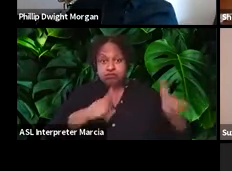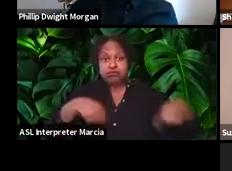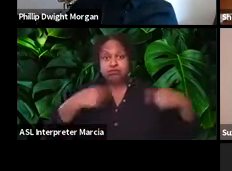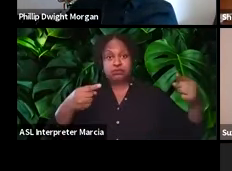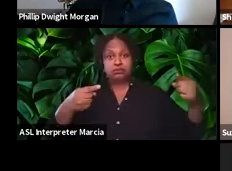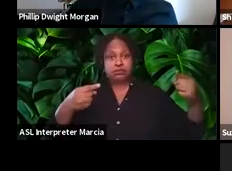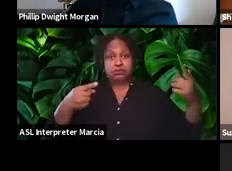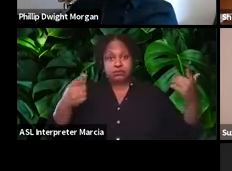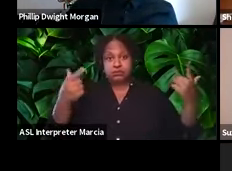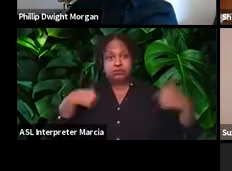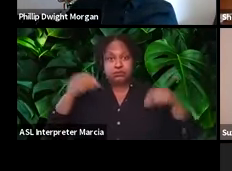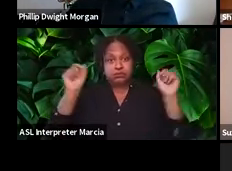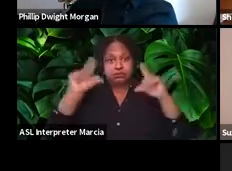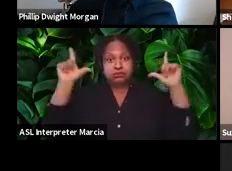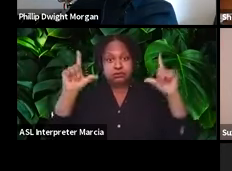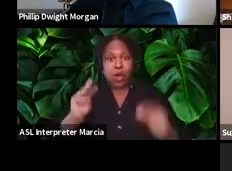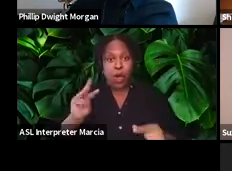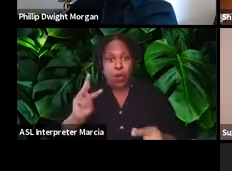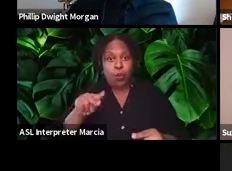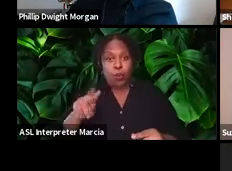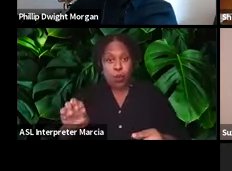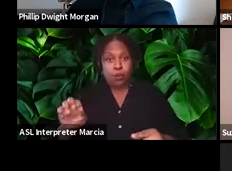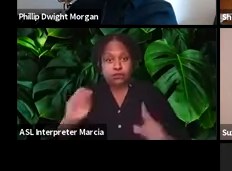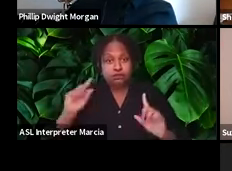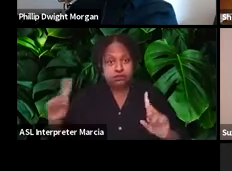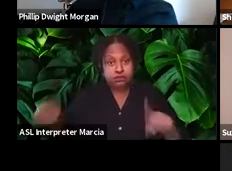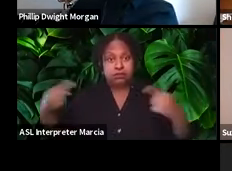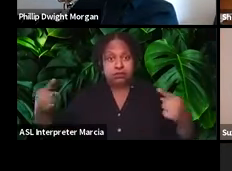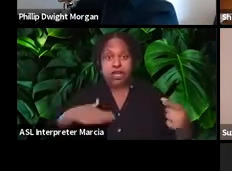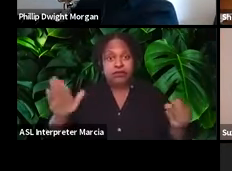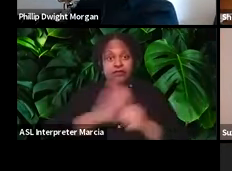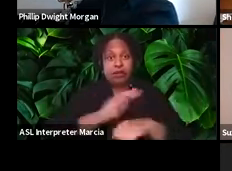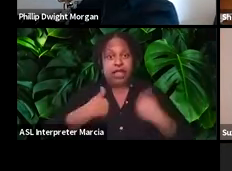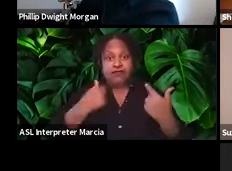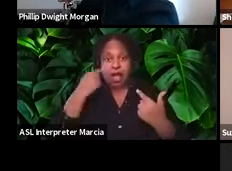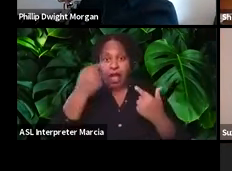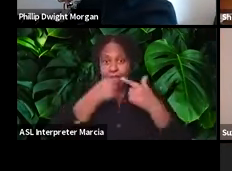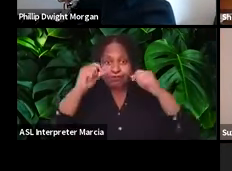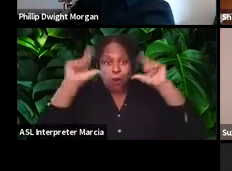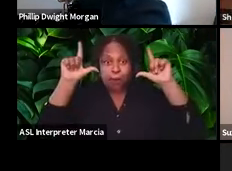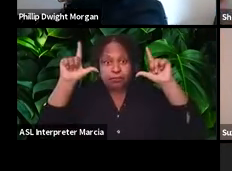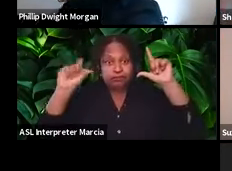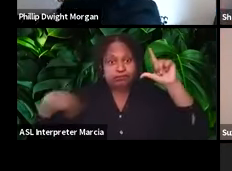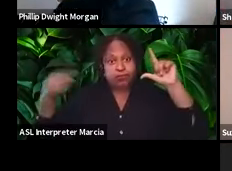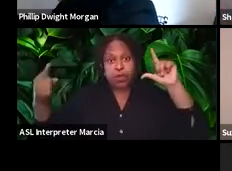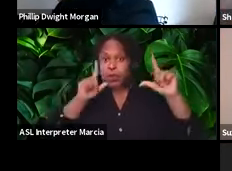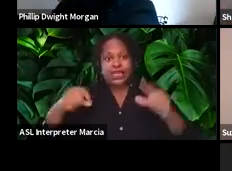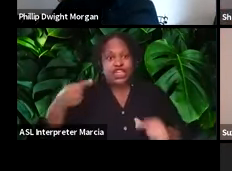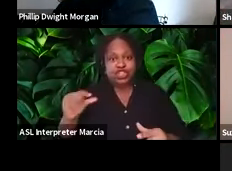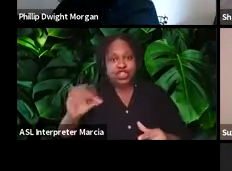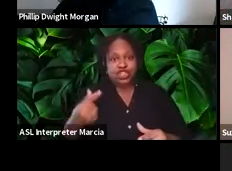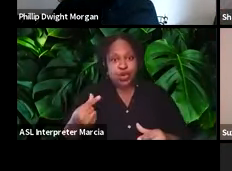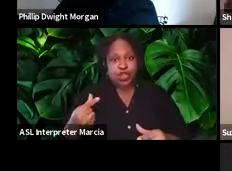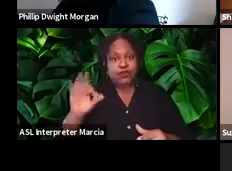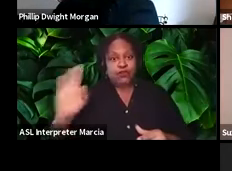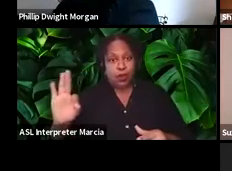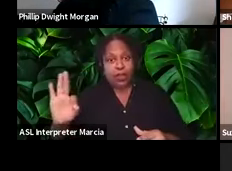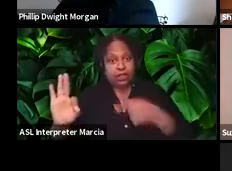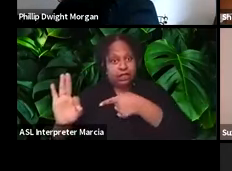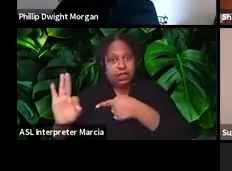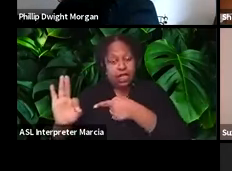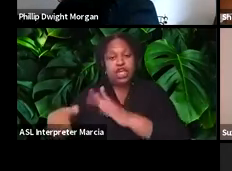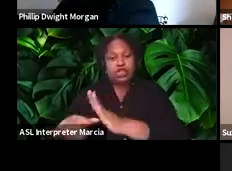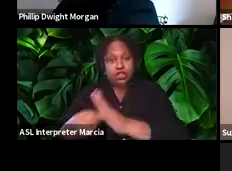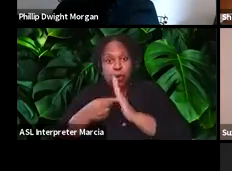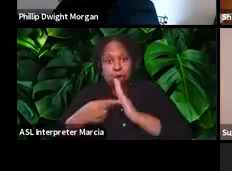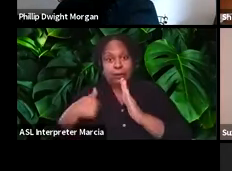I've been awake all my life. I've seen this. I didn't need George Floyd to show me what happens, what a public lynching of